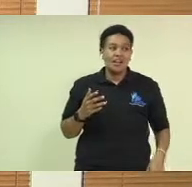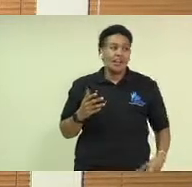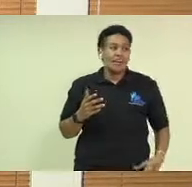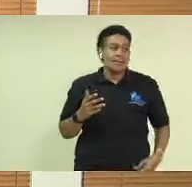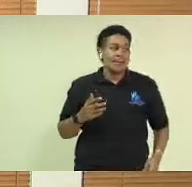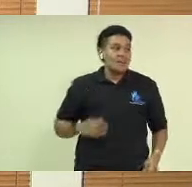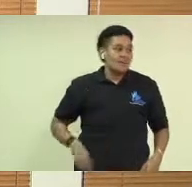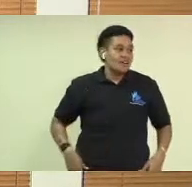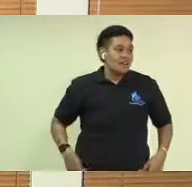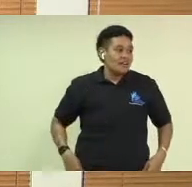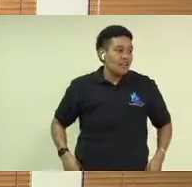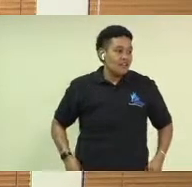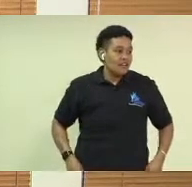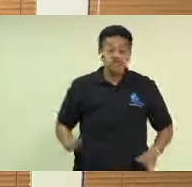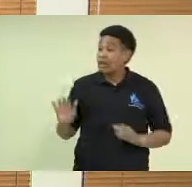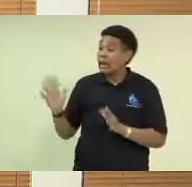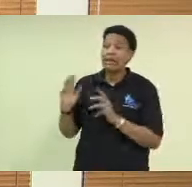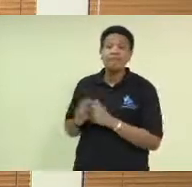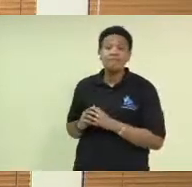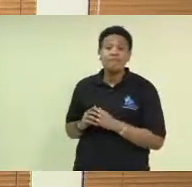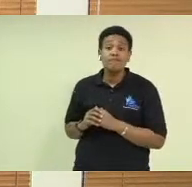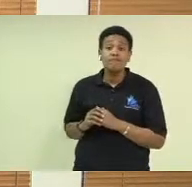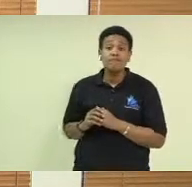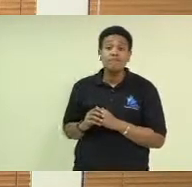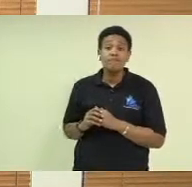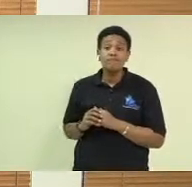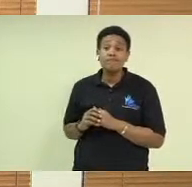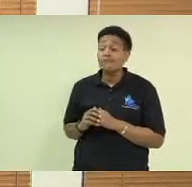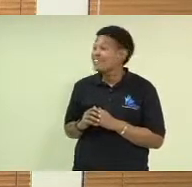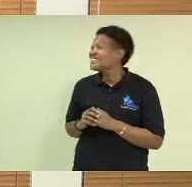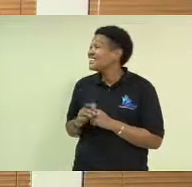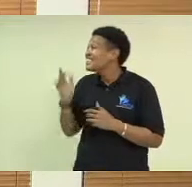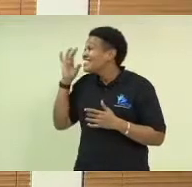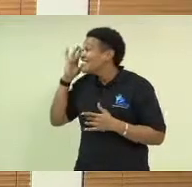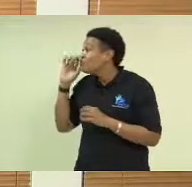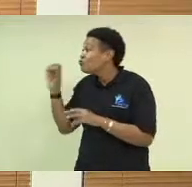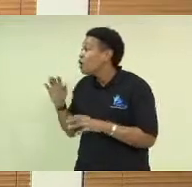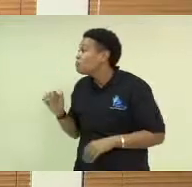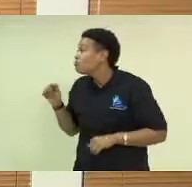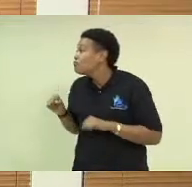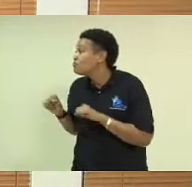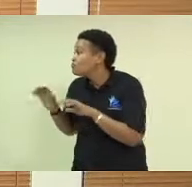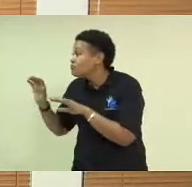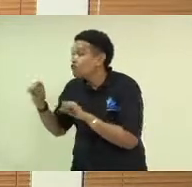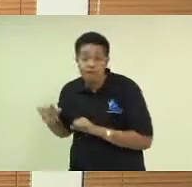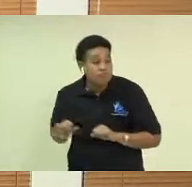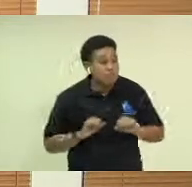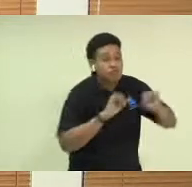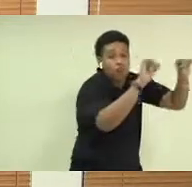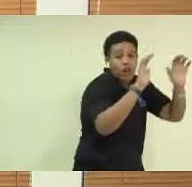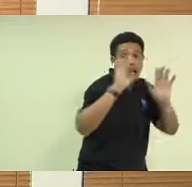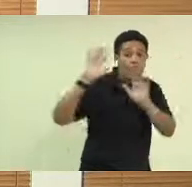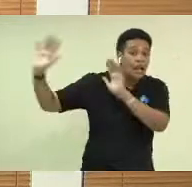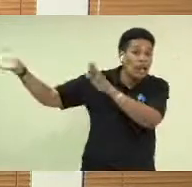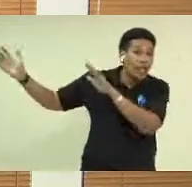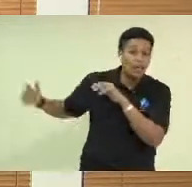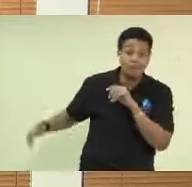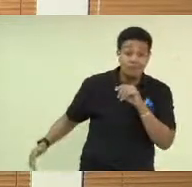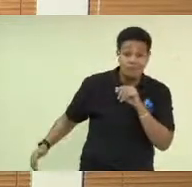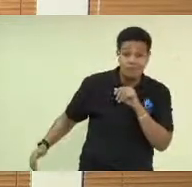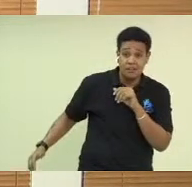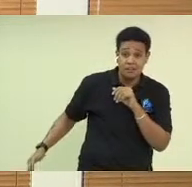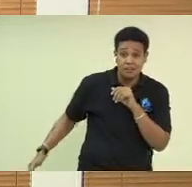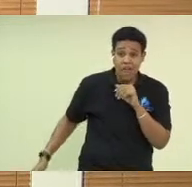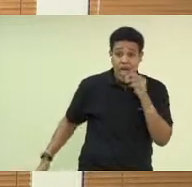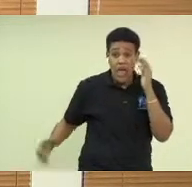and leave them, no questions asked, and expect the hospitals to